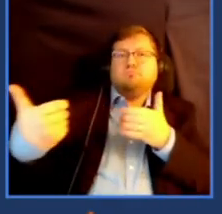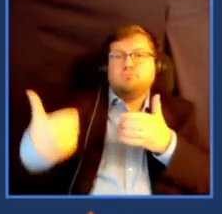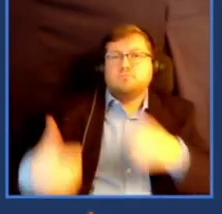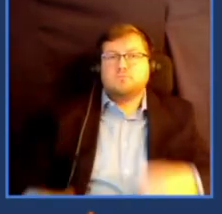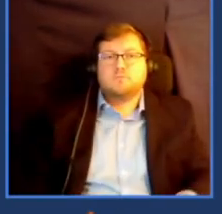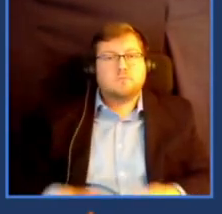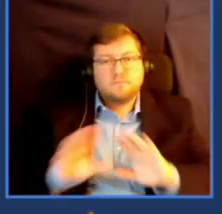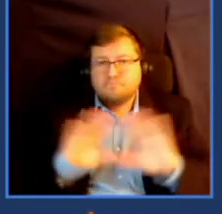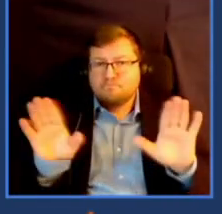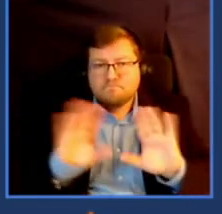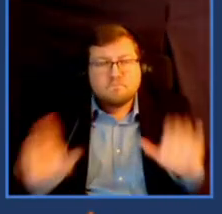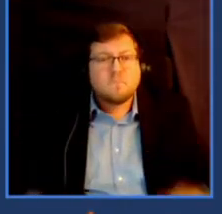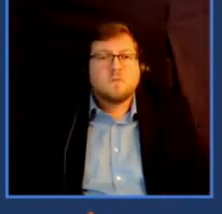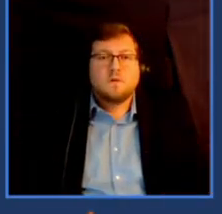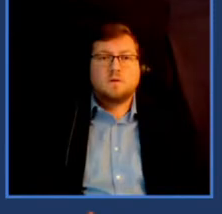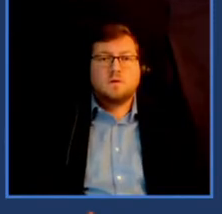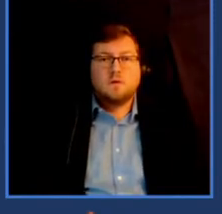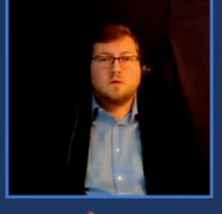Because there are folk